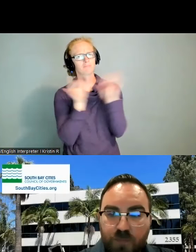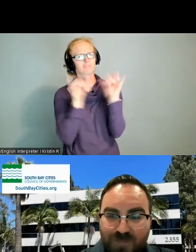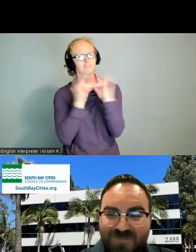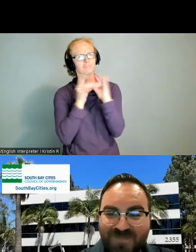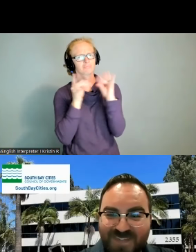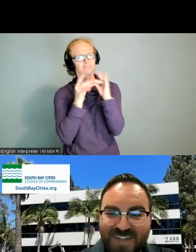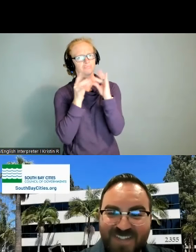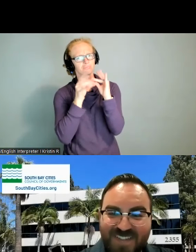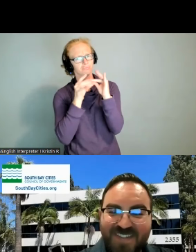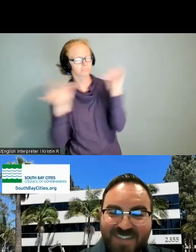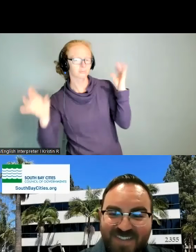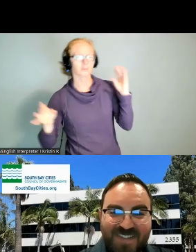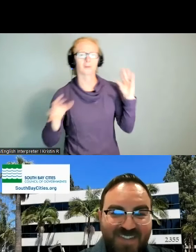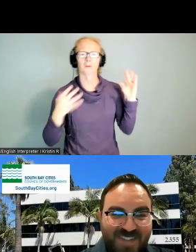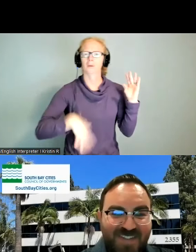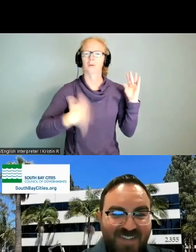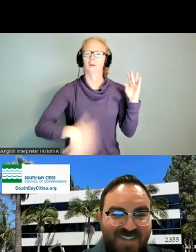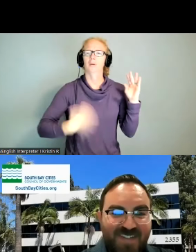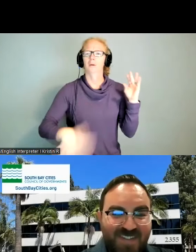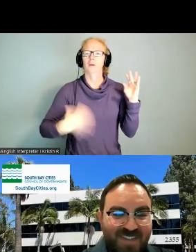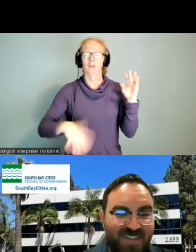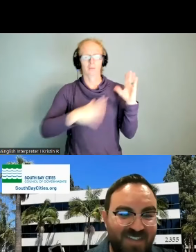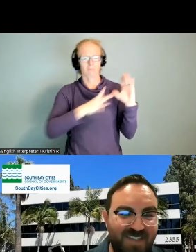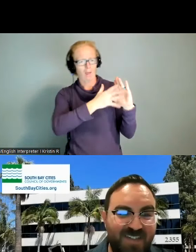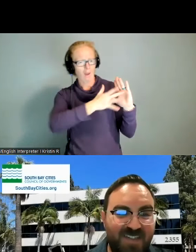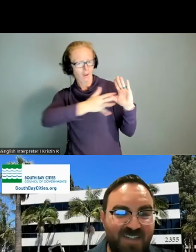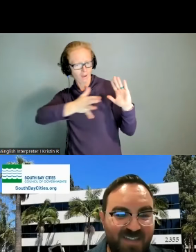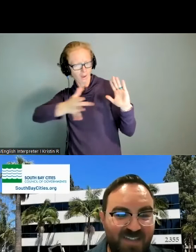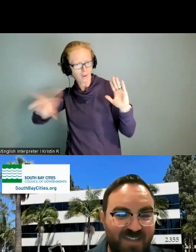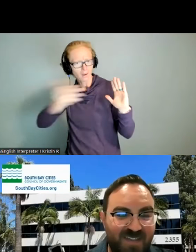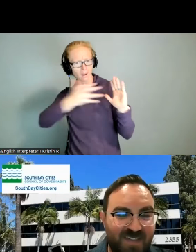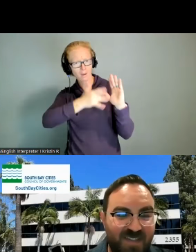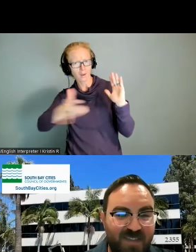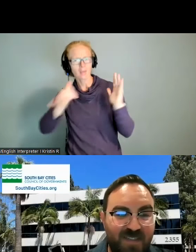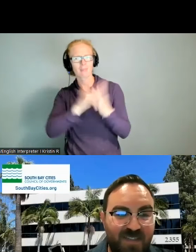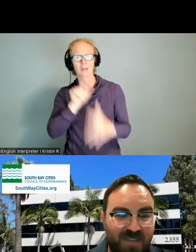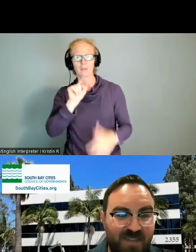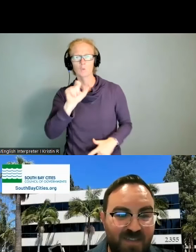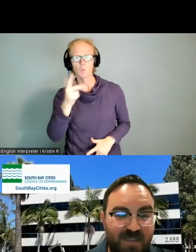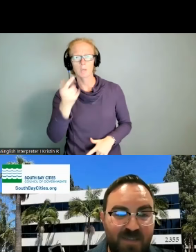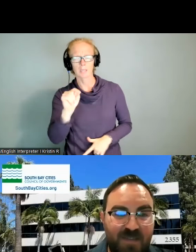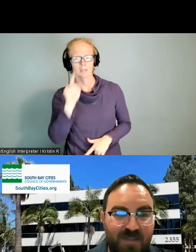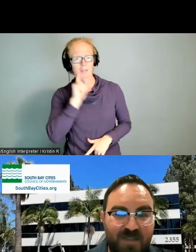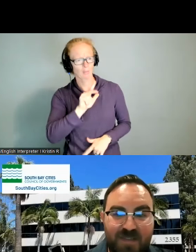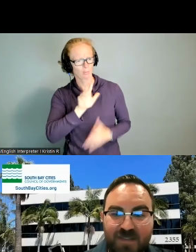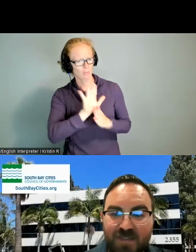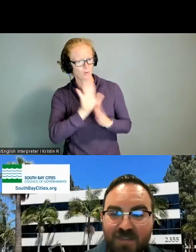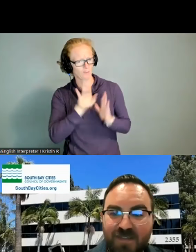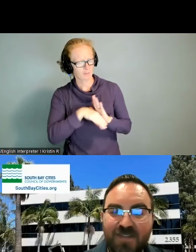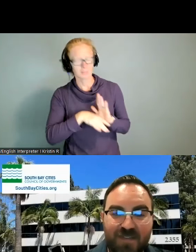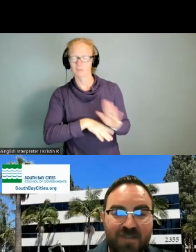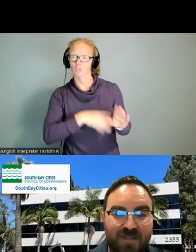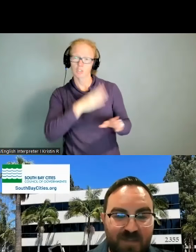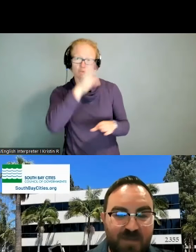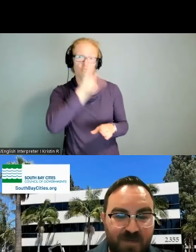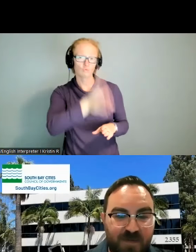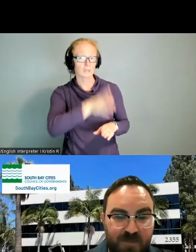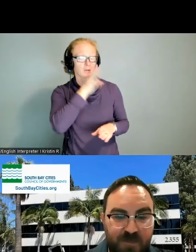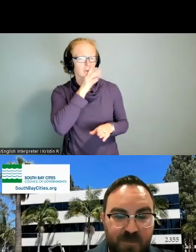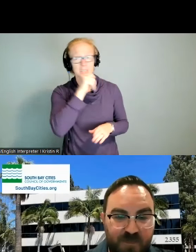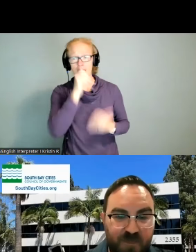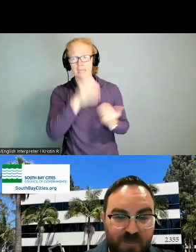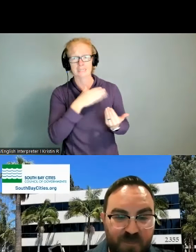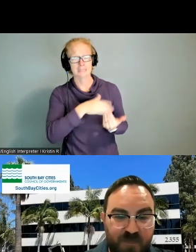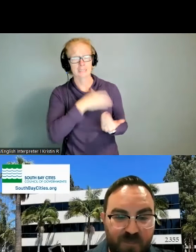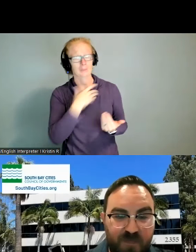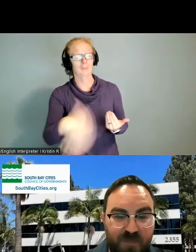was an amazing walking through that tool in about 35 minutes of straight talking is no easy task.